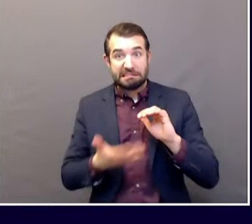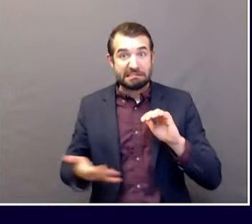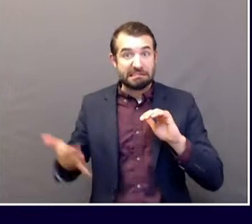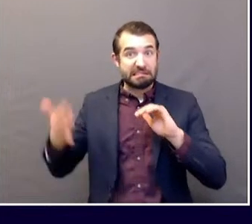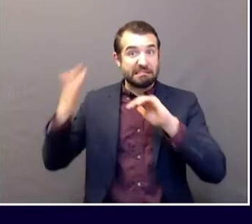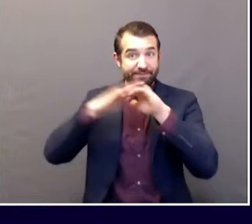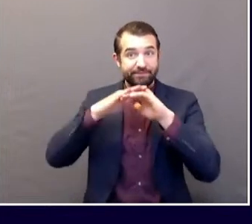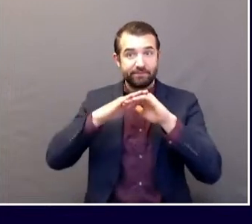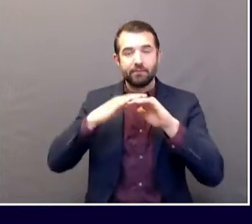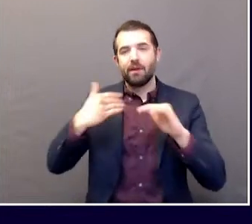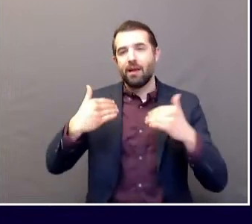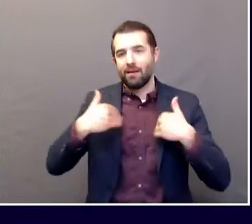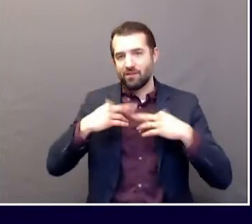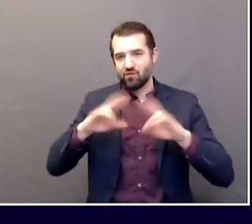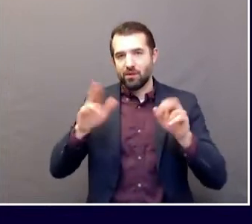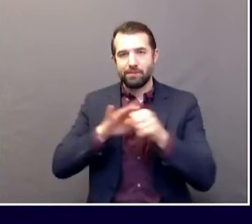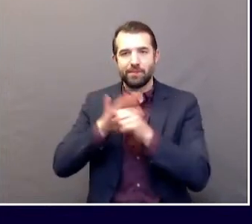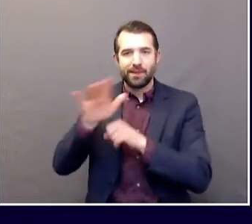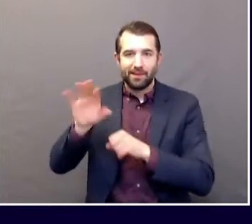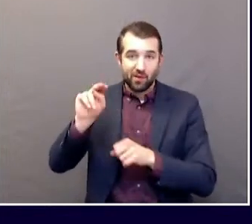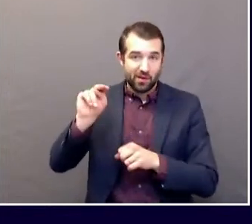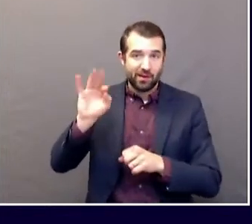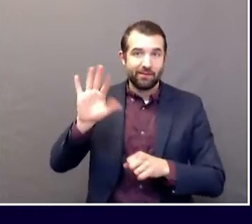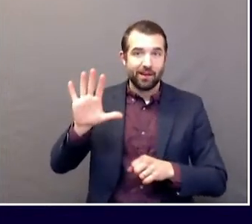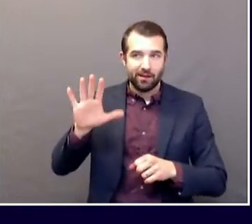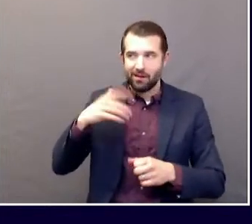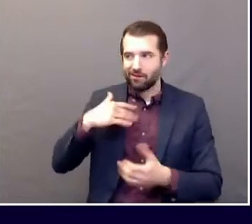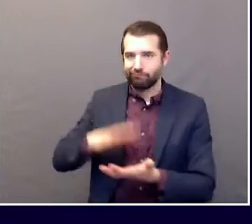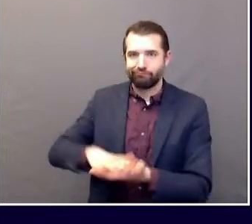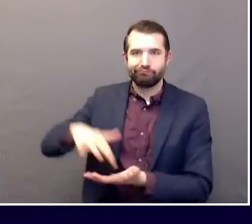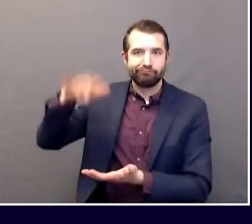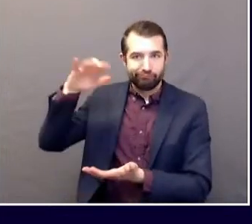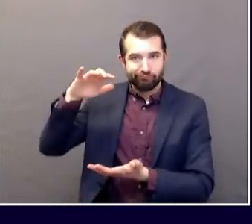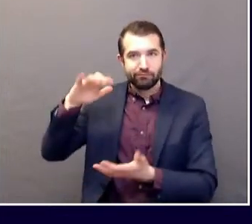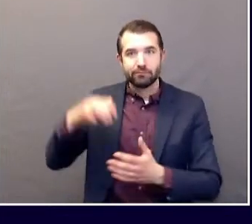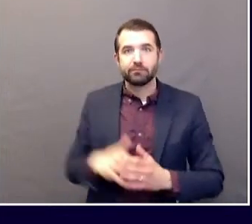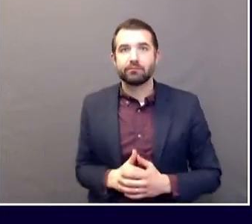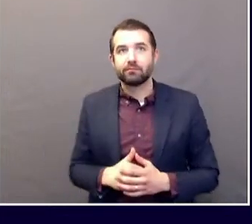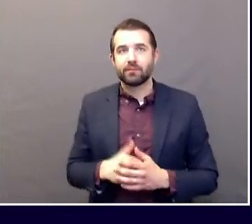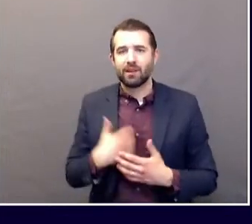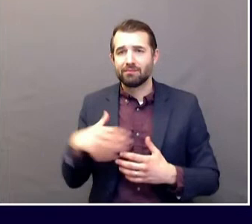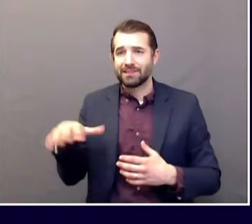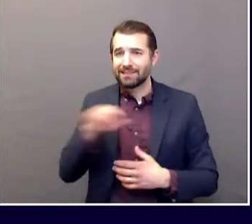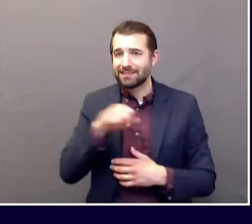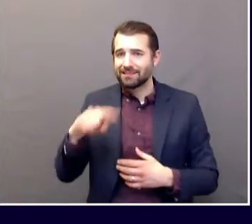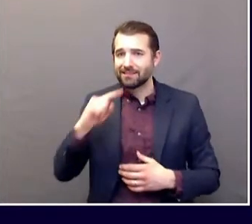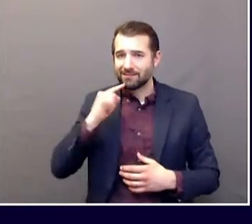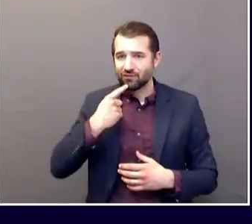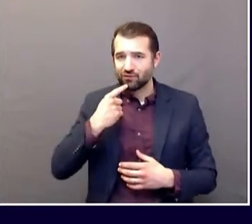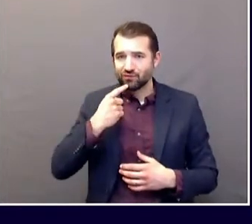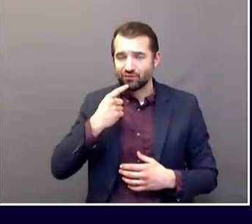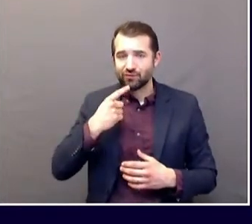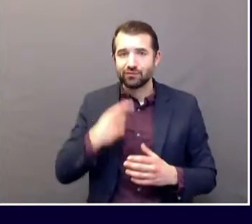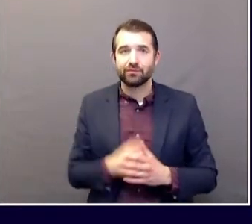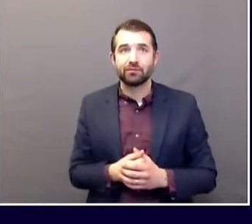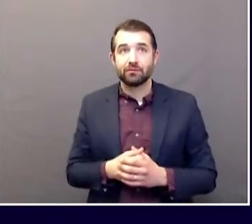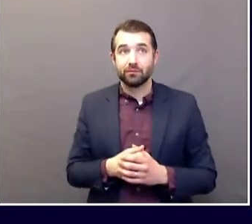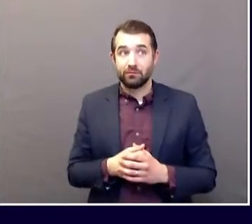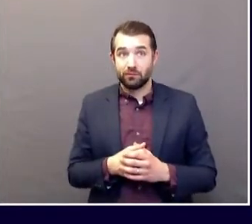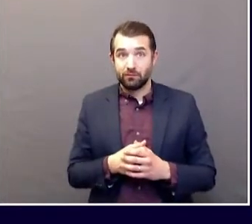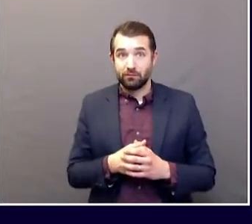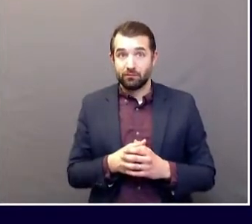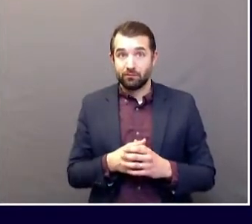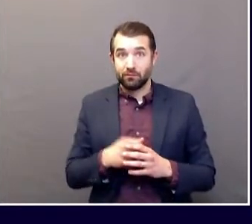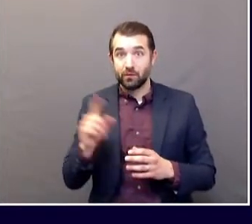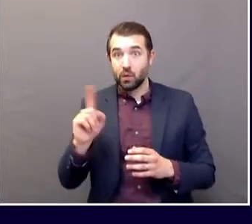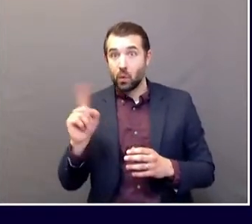seriously. We are, again, pursuing the appropriate channels to make sure that if there was wrongdoing, which we suspect that there was, that will